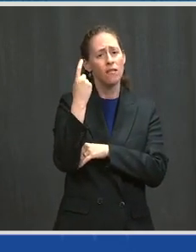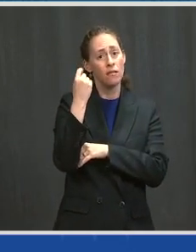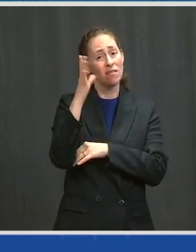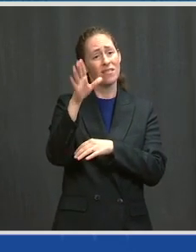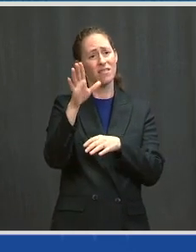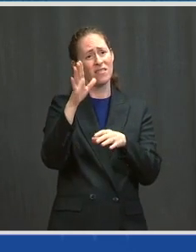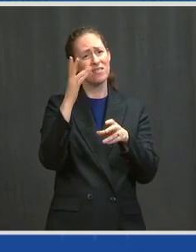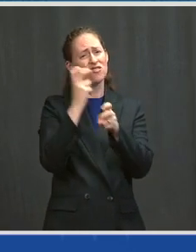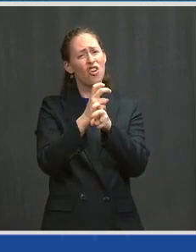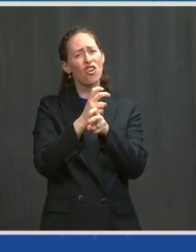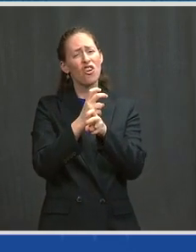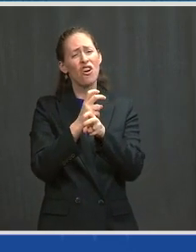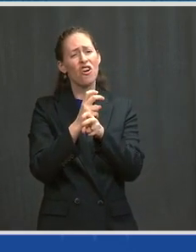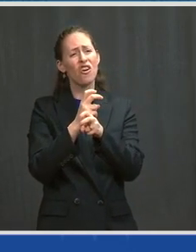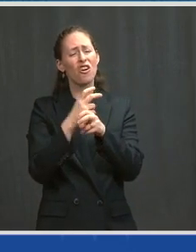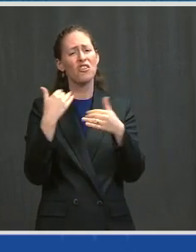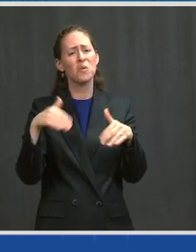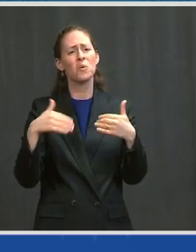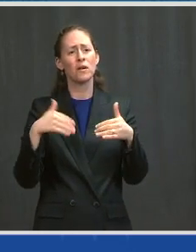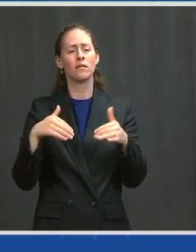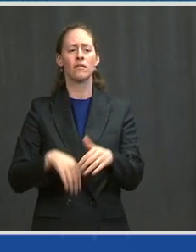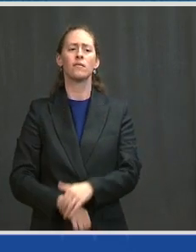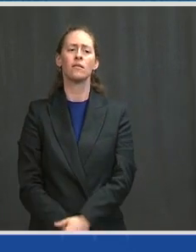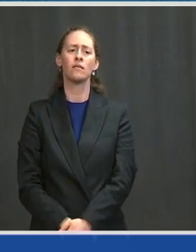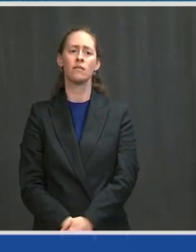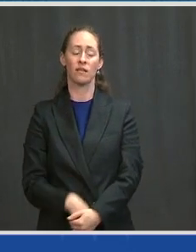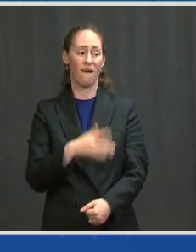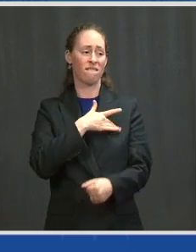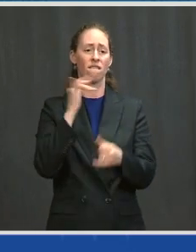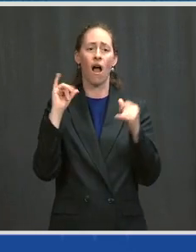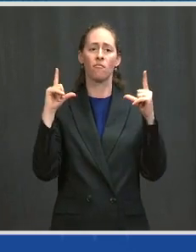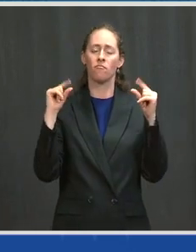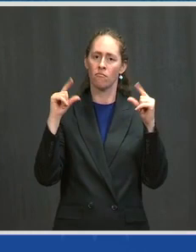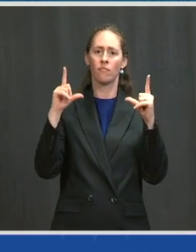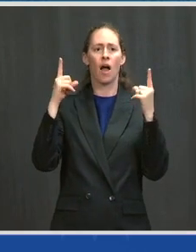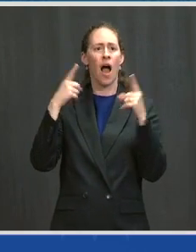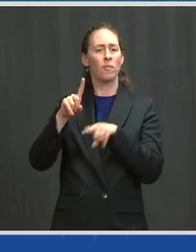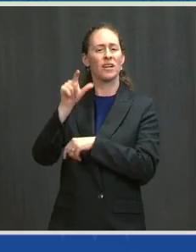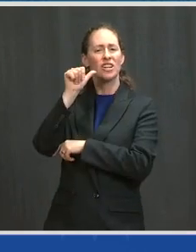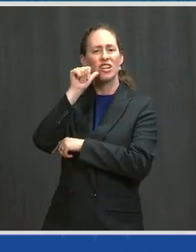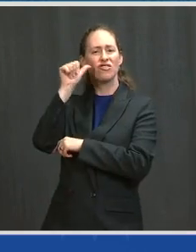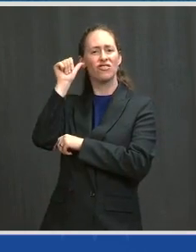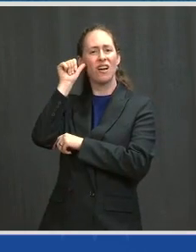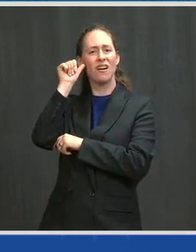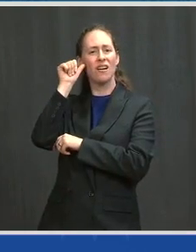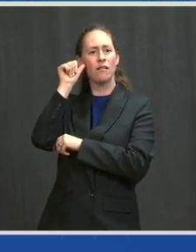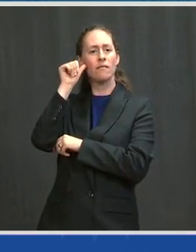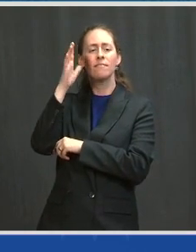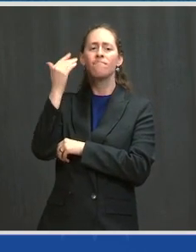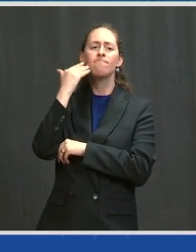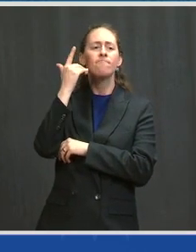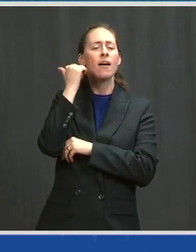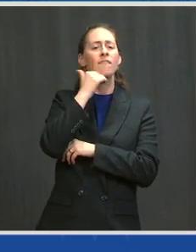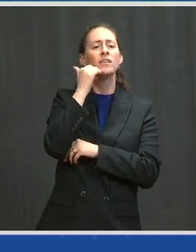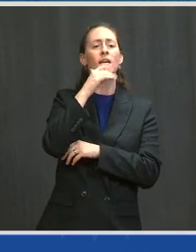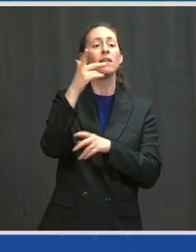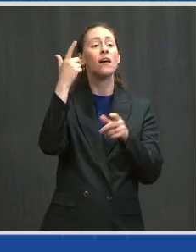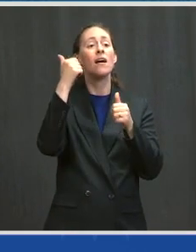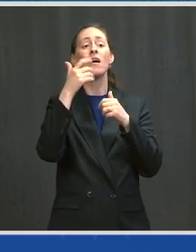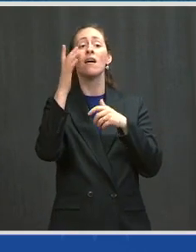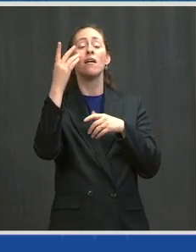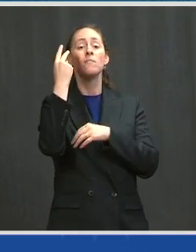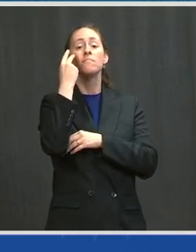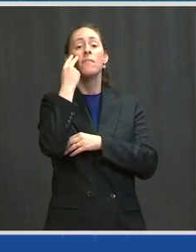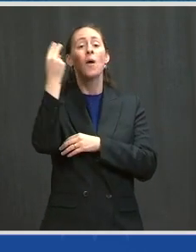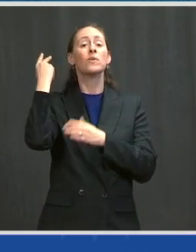everything as if it happened yesterday. And every time there's a memorial service for our son, Bo, you